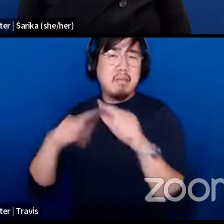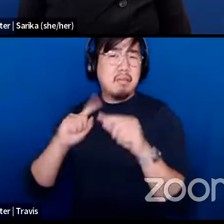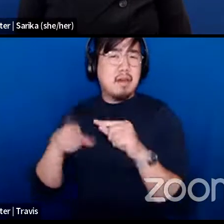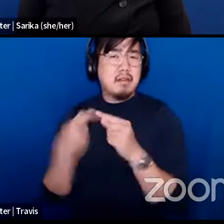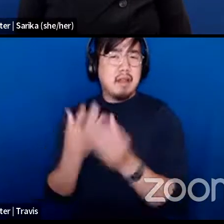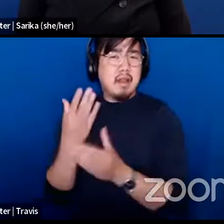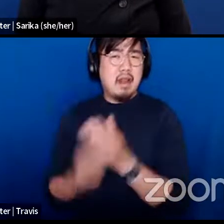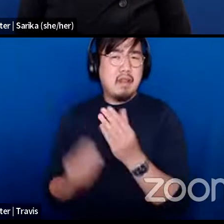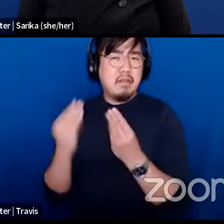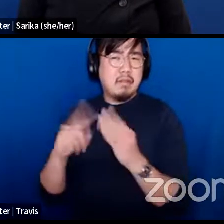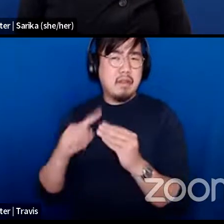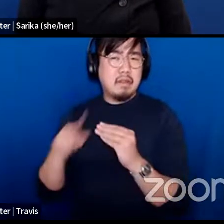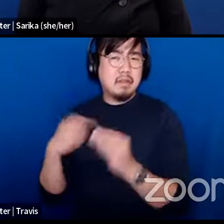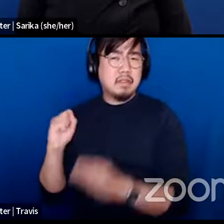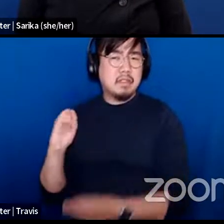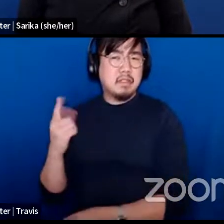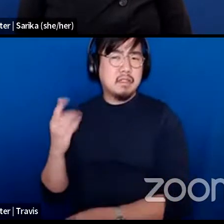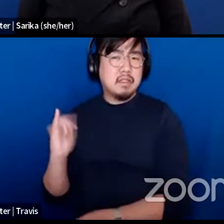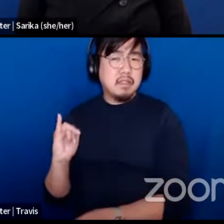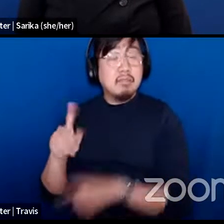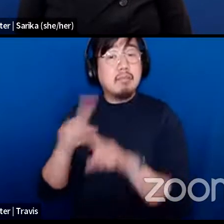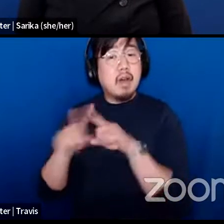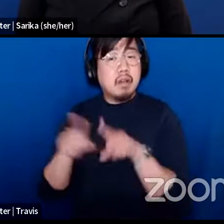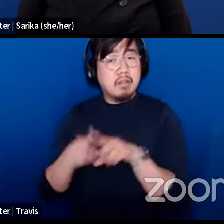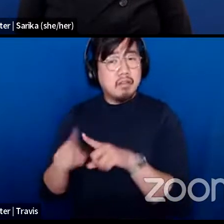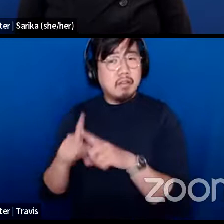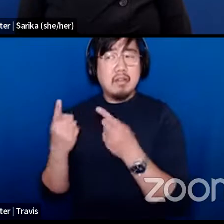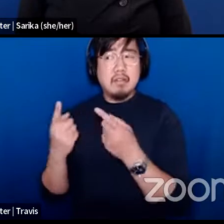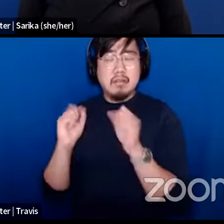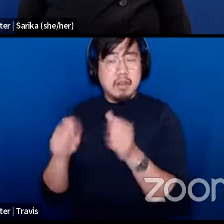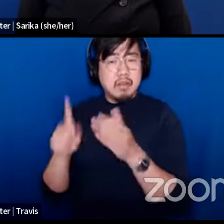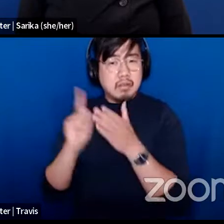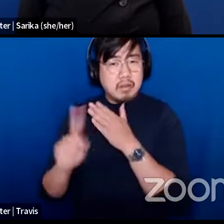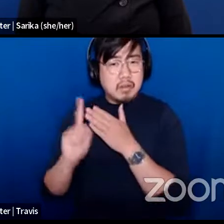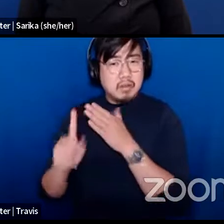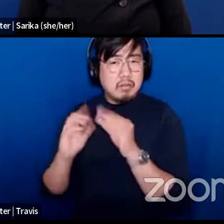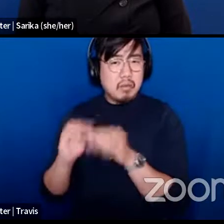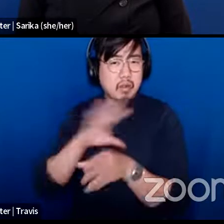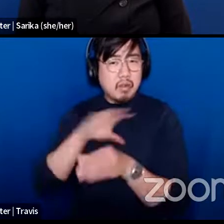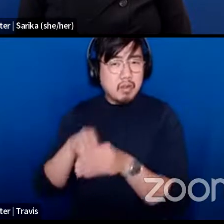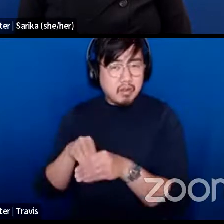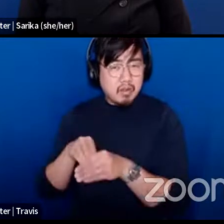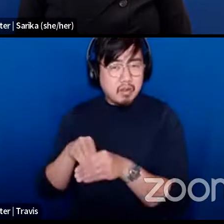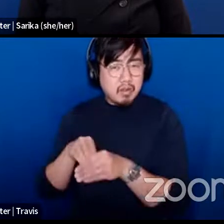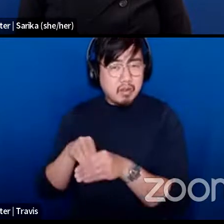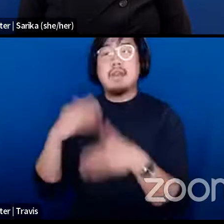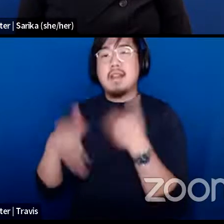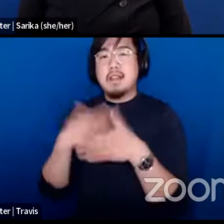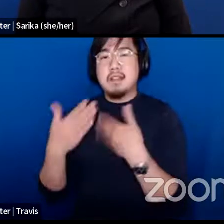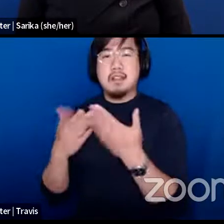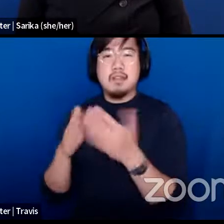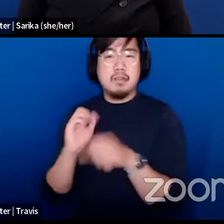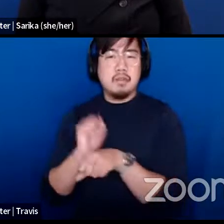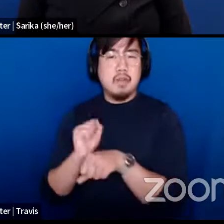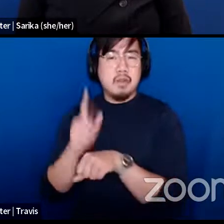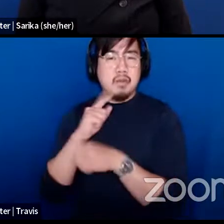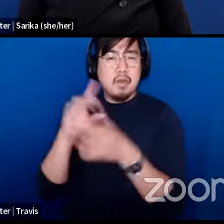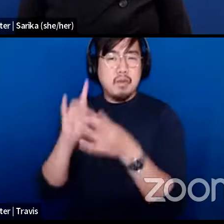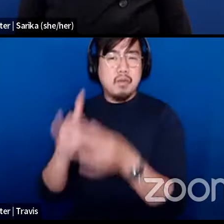I think there is room for research for sure. My next book is actually on Baldwin and Lord and Dharma.